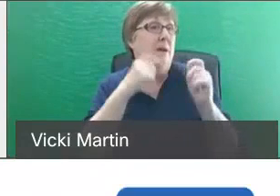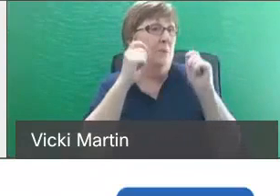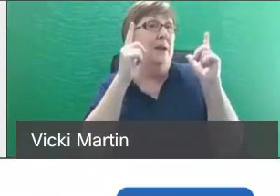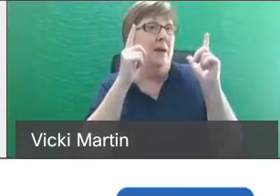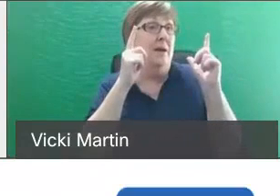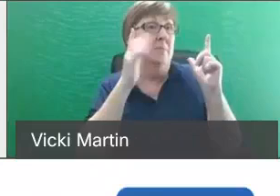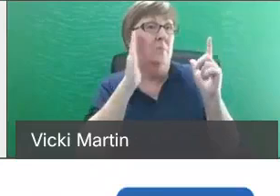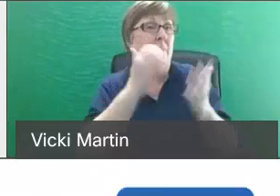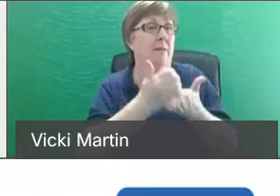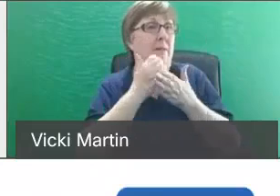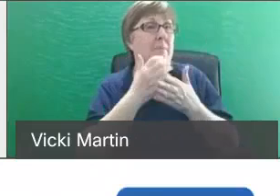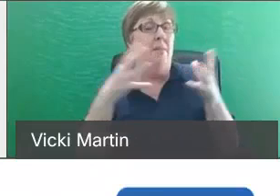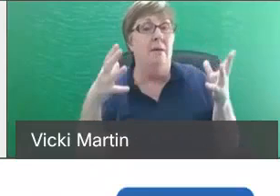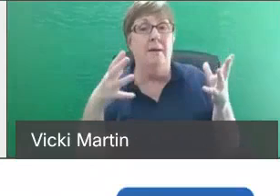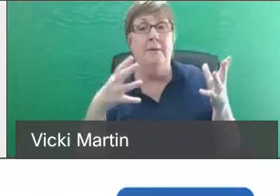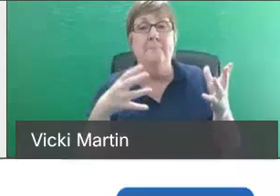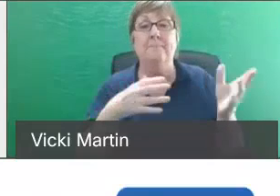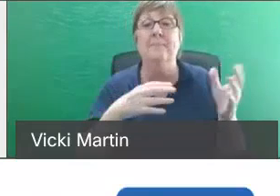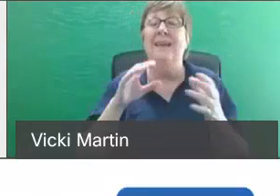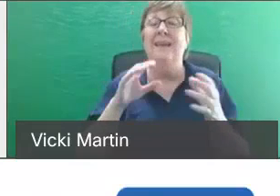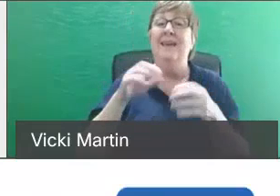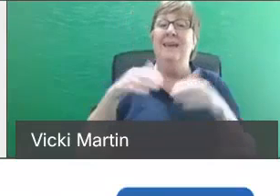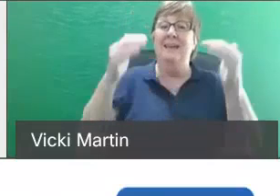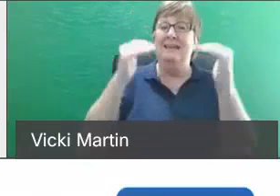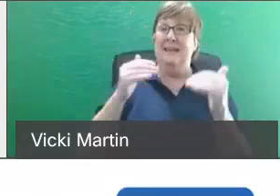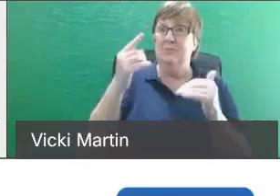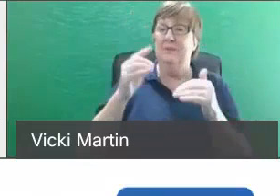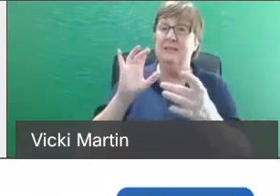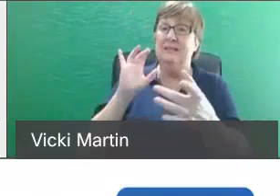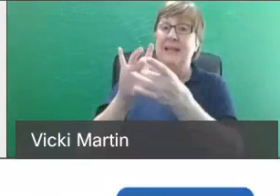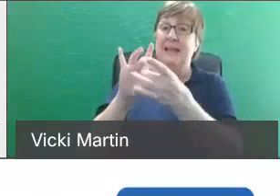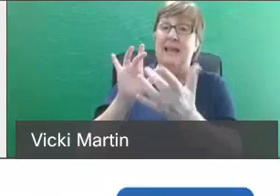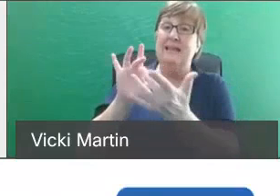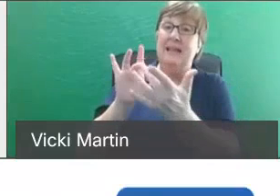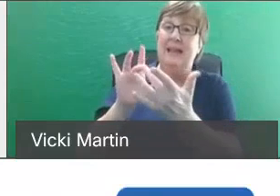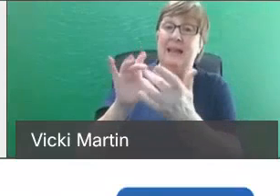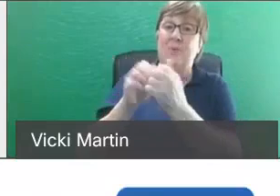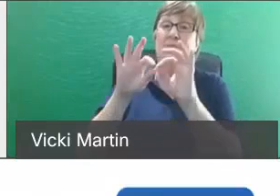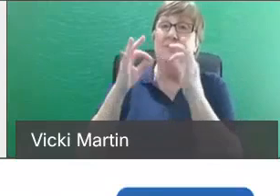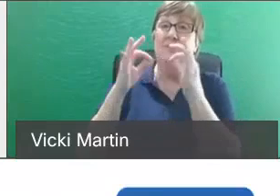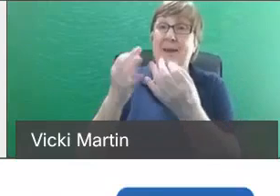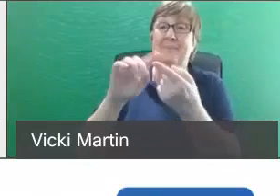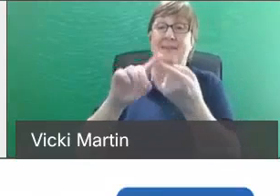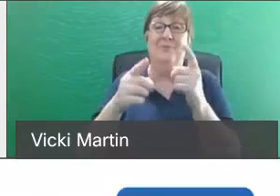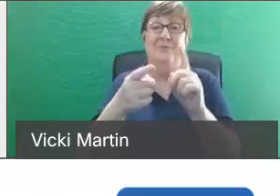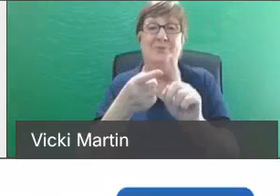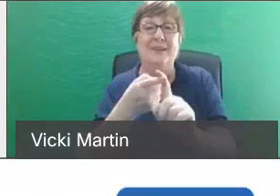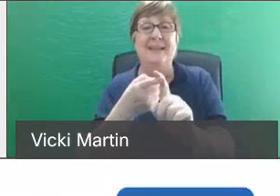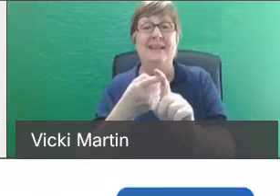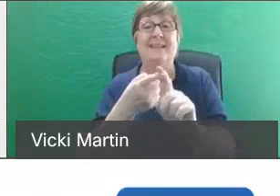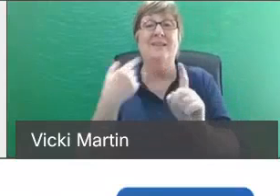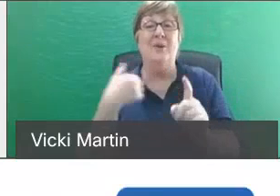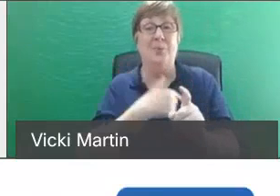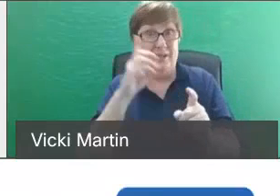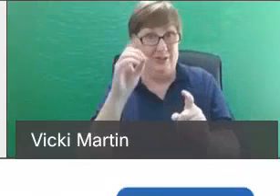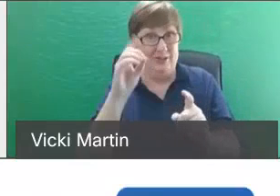way that we want to in big groups and things like that. But the best thing about technology is we have been so creative